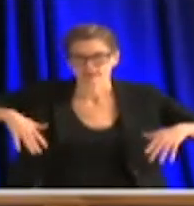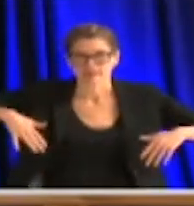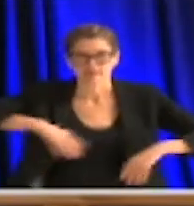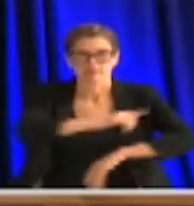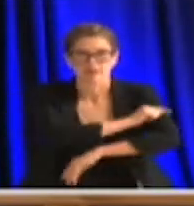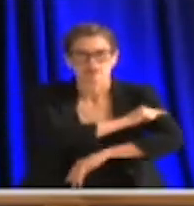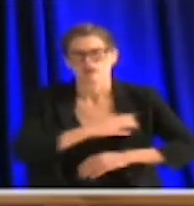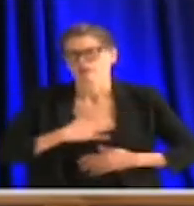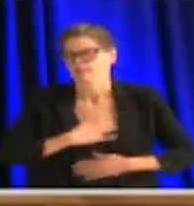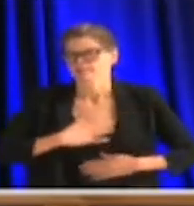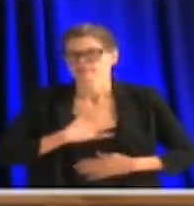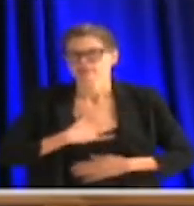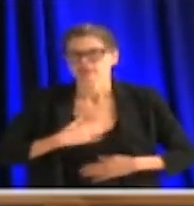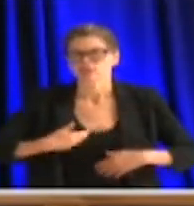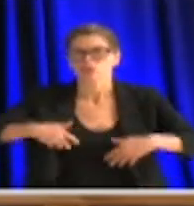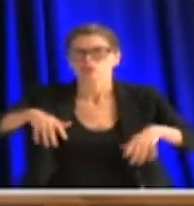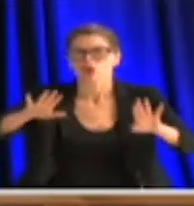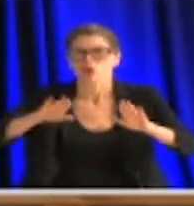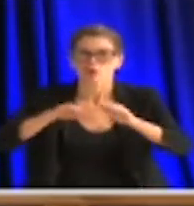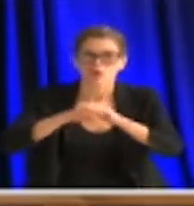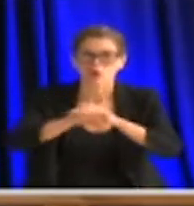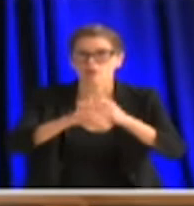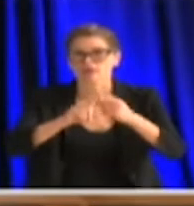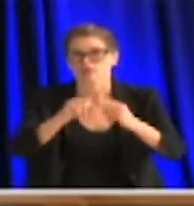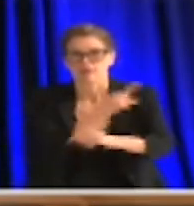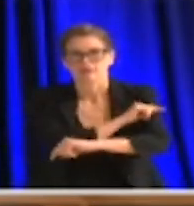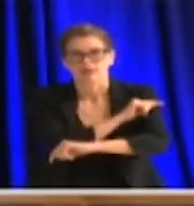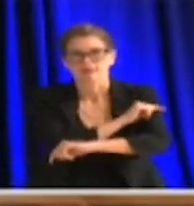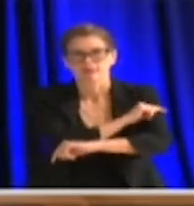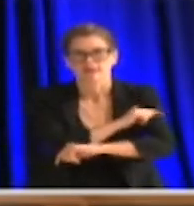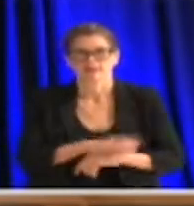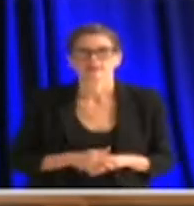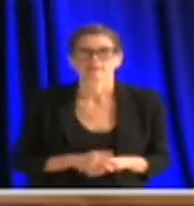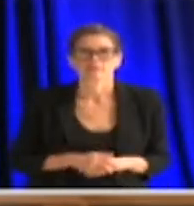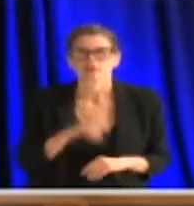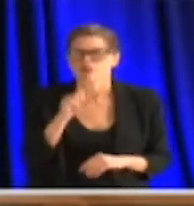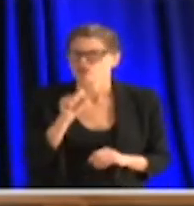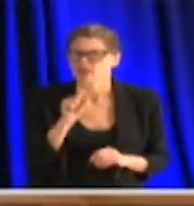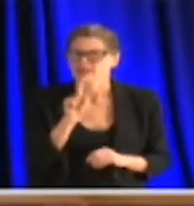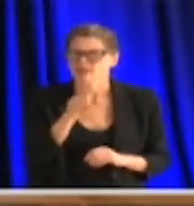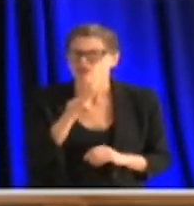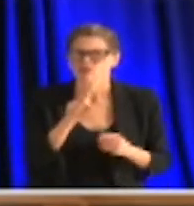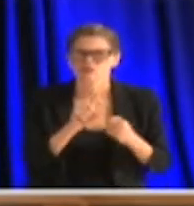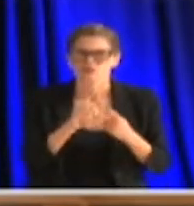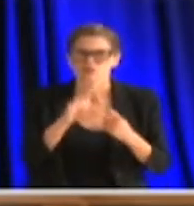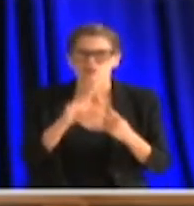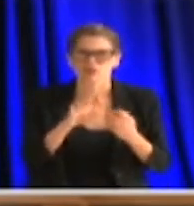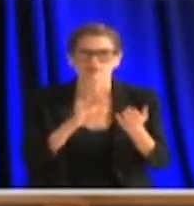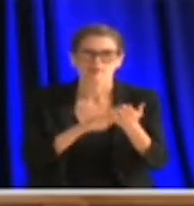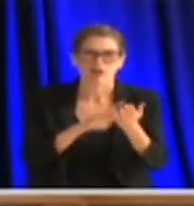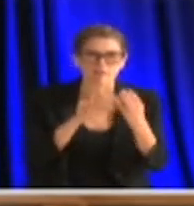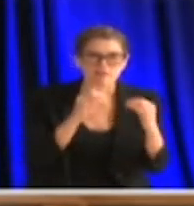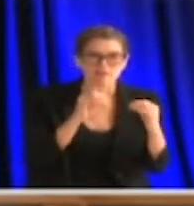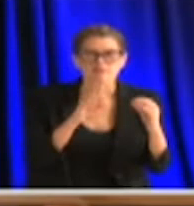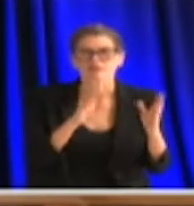so. There are a number of places that you can get vaccinated, including your local pharmacist, or you can